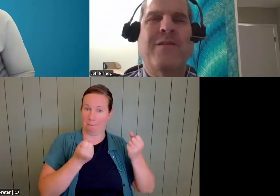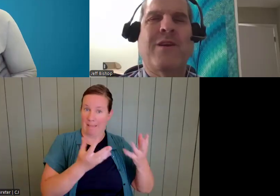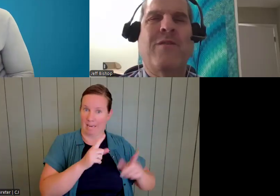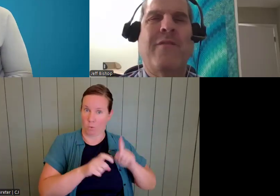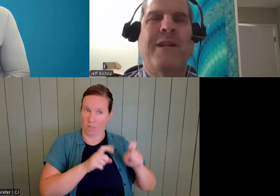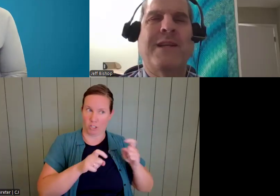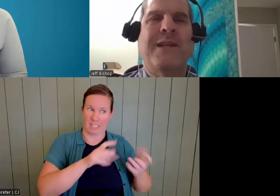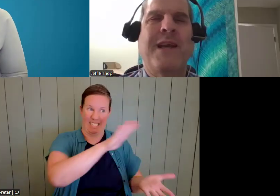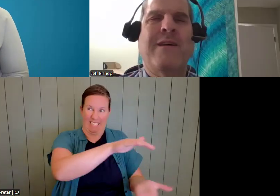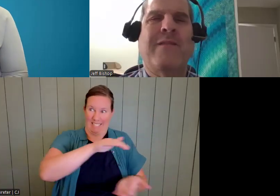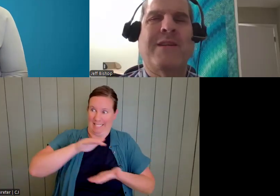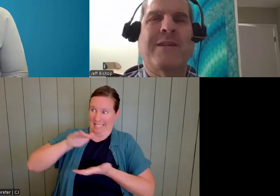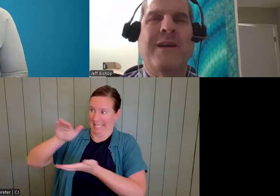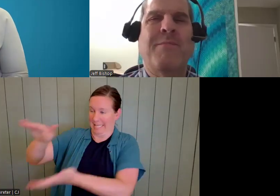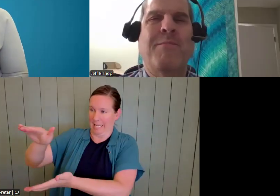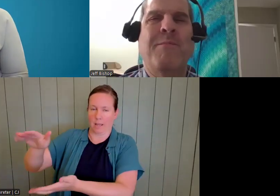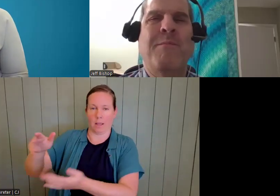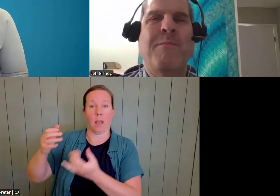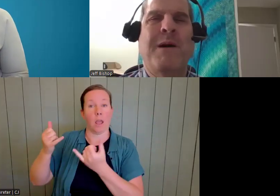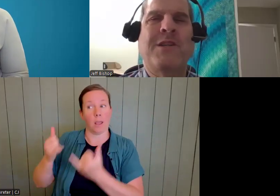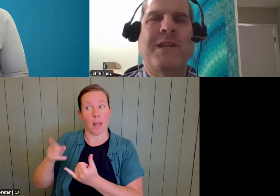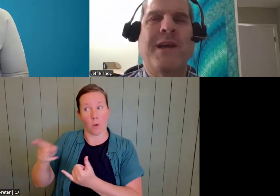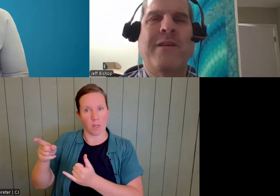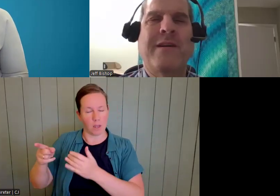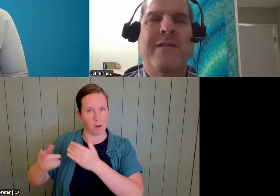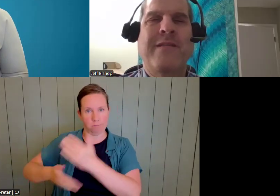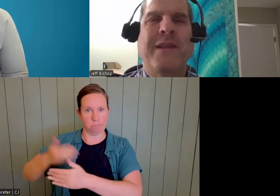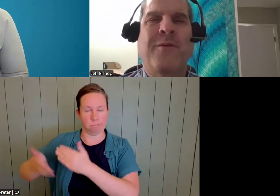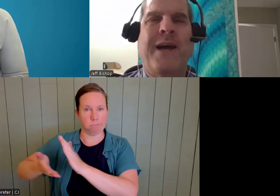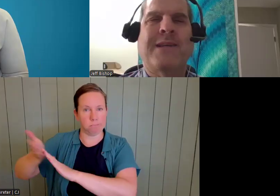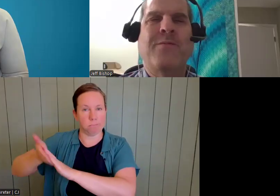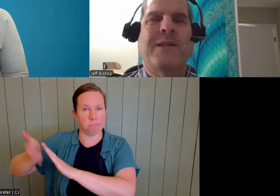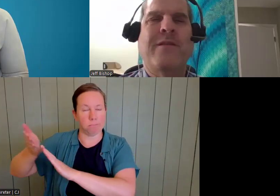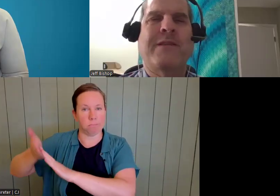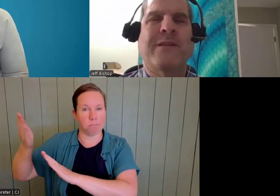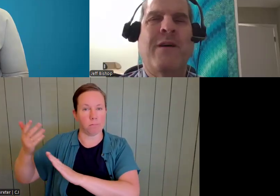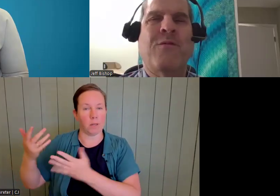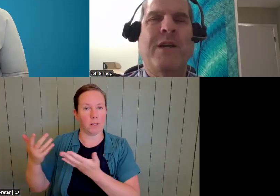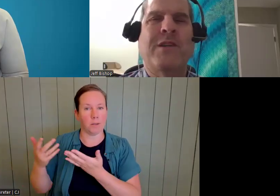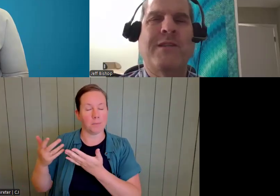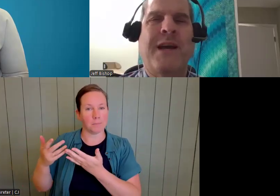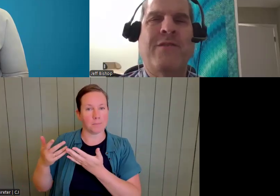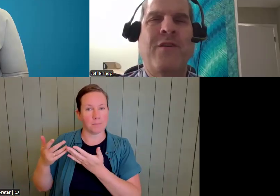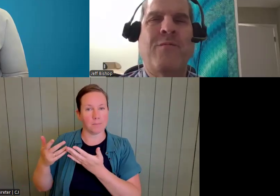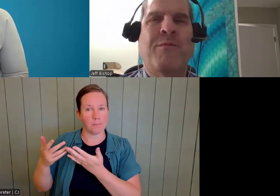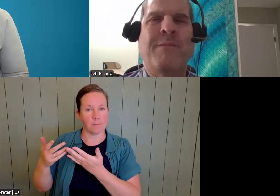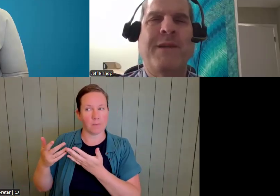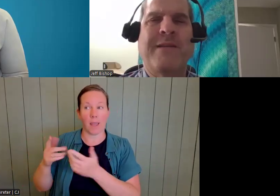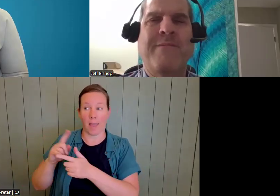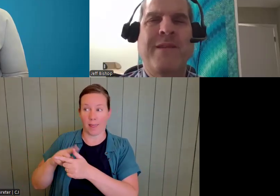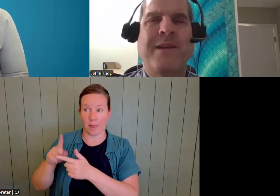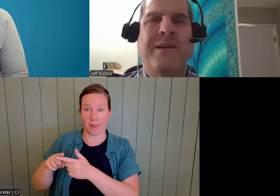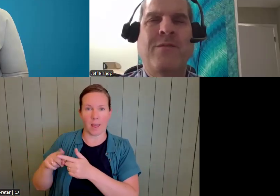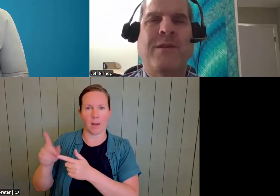it's going to go off and it's going to take all of this, kind of mush it together. It will ask you a series of questions after you've